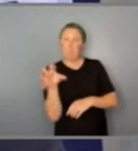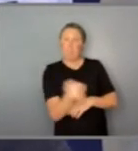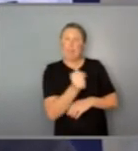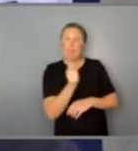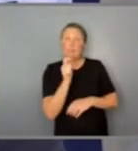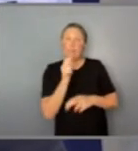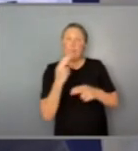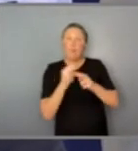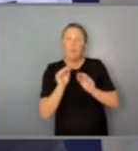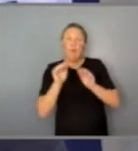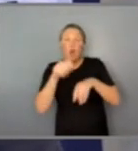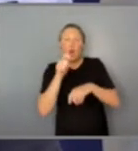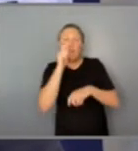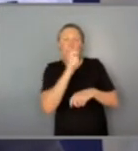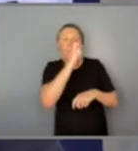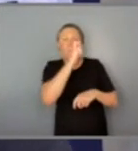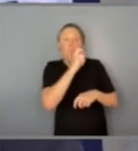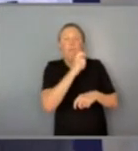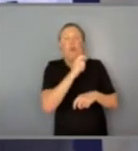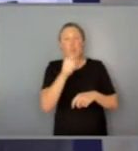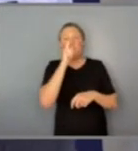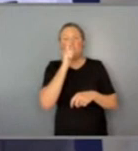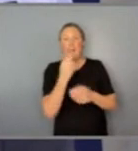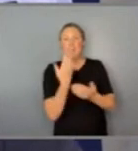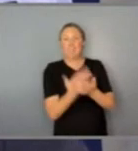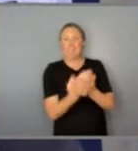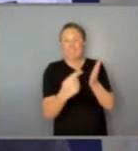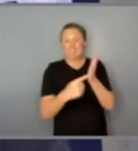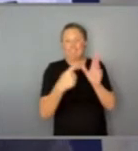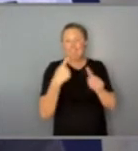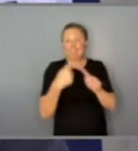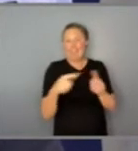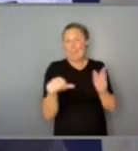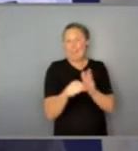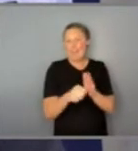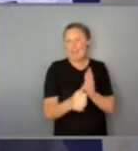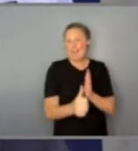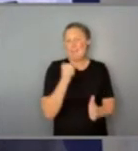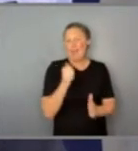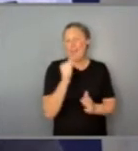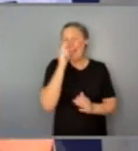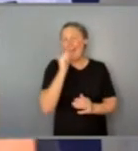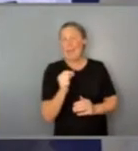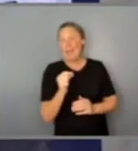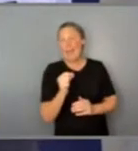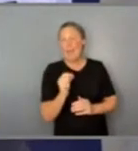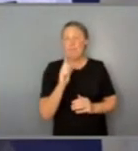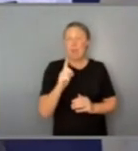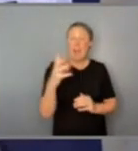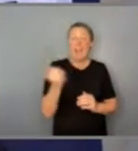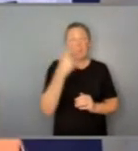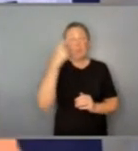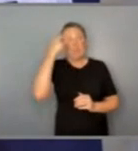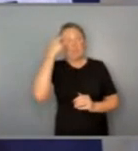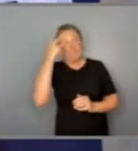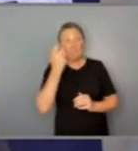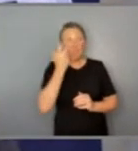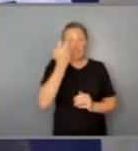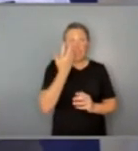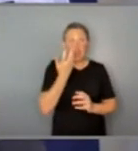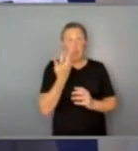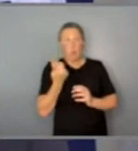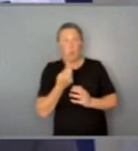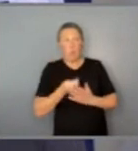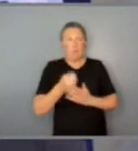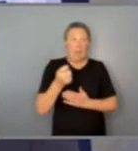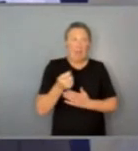we have to facilitate their greater use in what will be a more self-regulatory model. I'll give you an example. It's a real-life example.